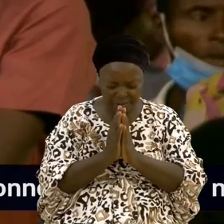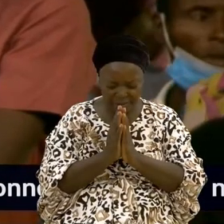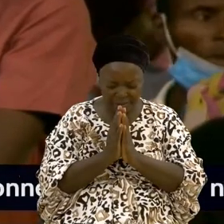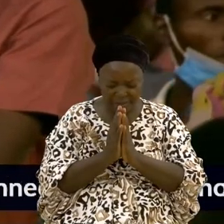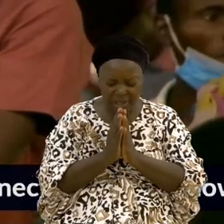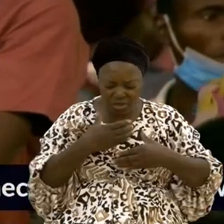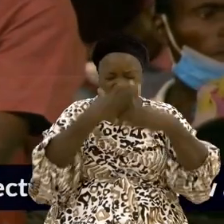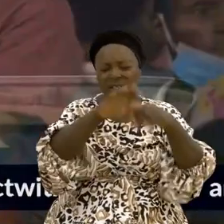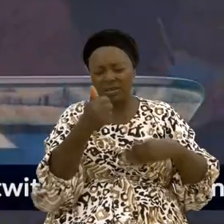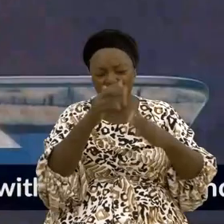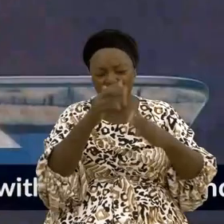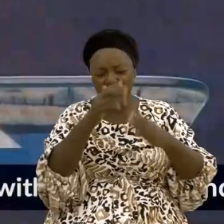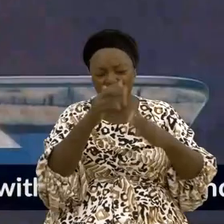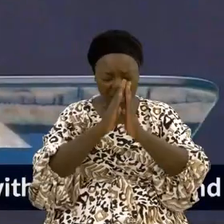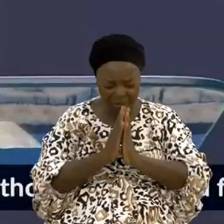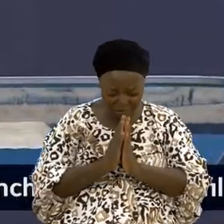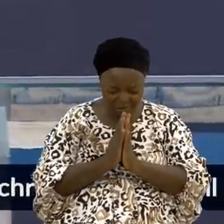Another amen.